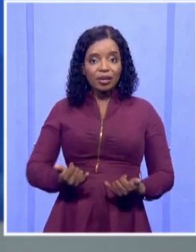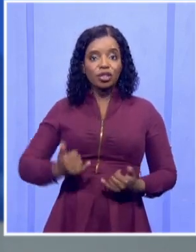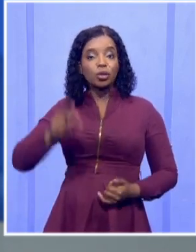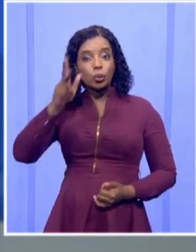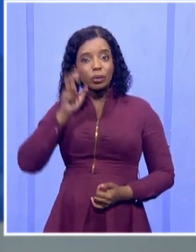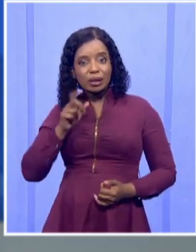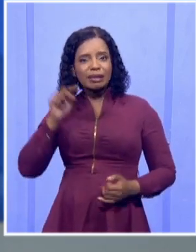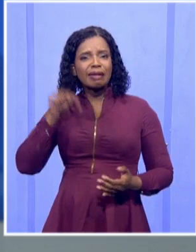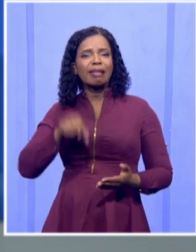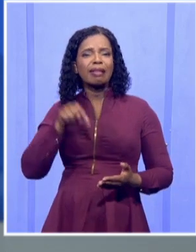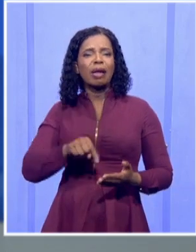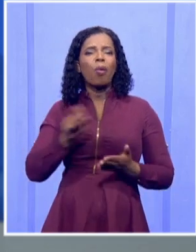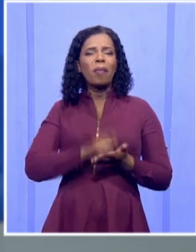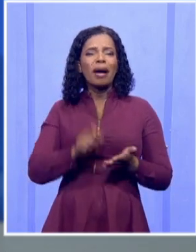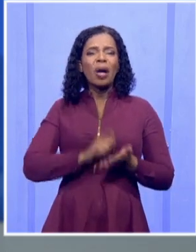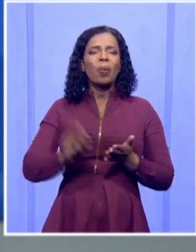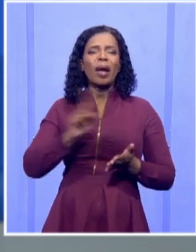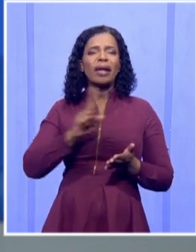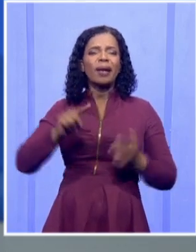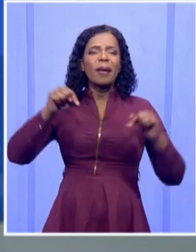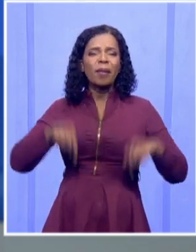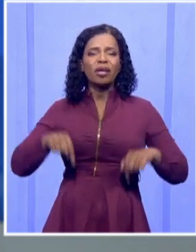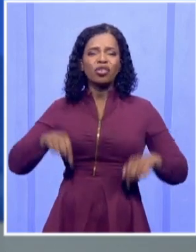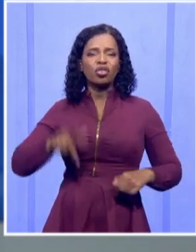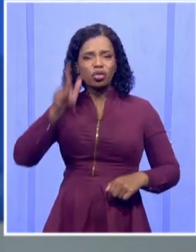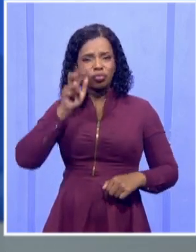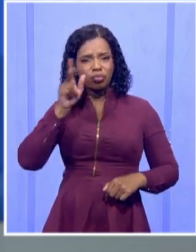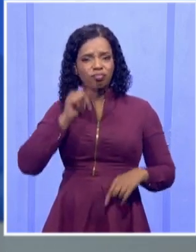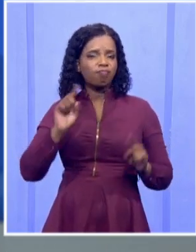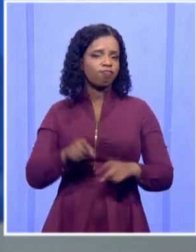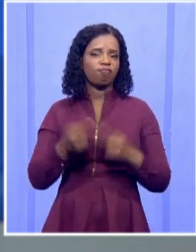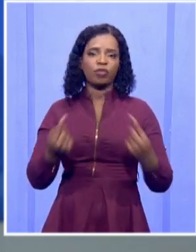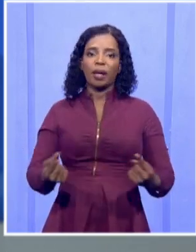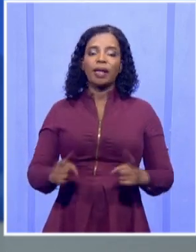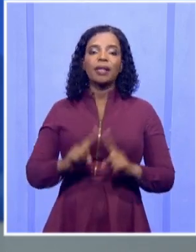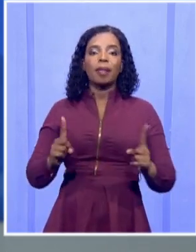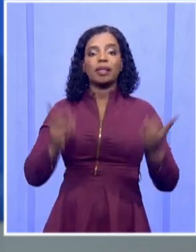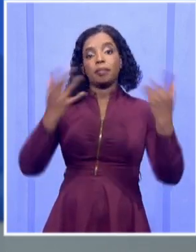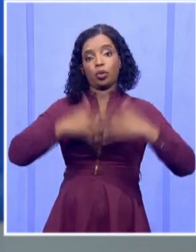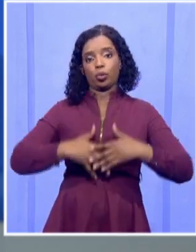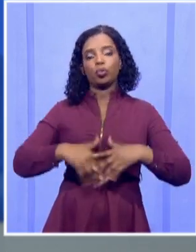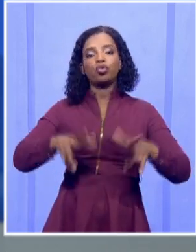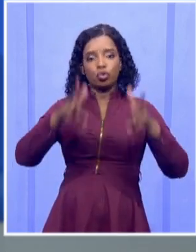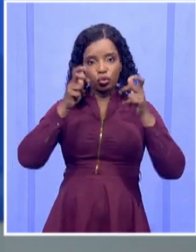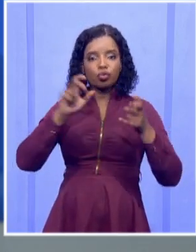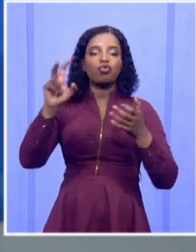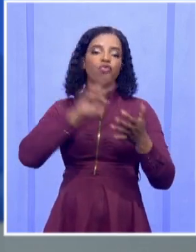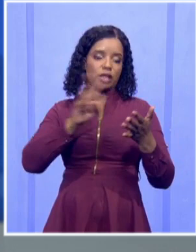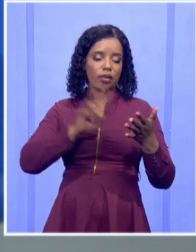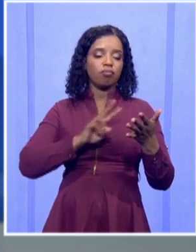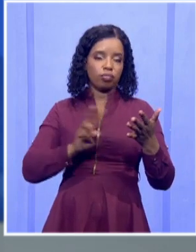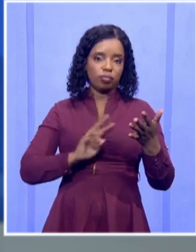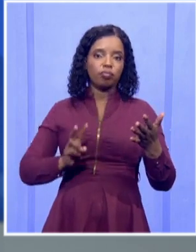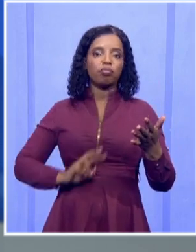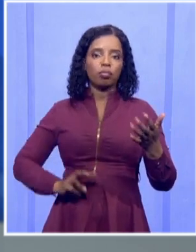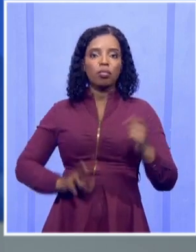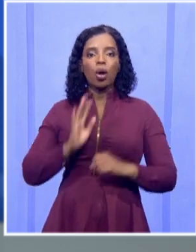is in that report. But this evening, that will certainly all come to light as it is shared with members